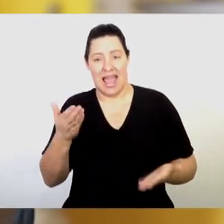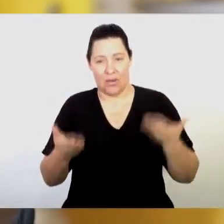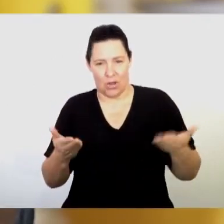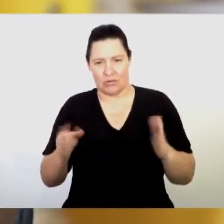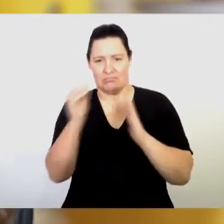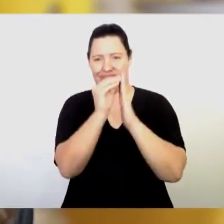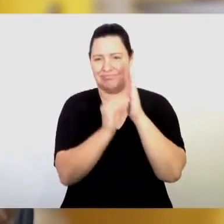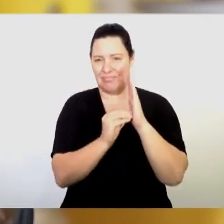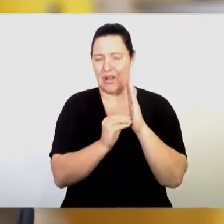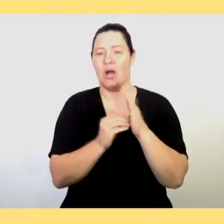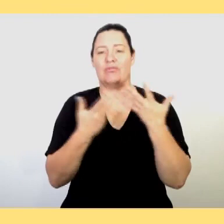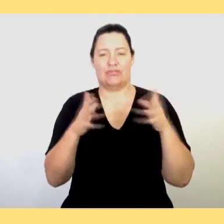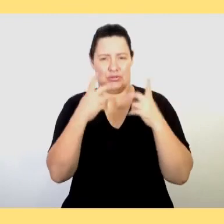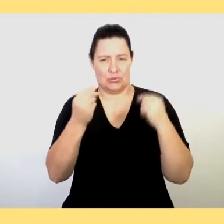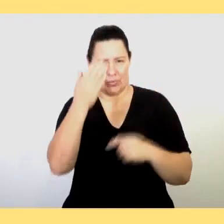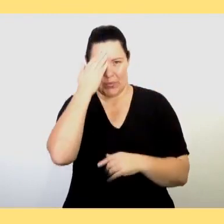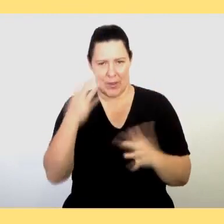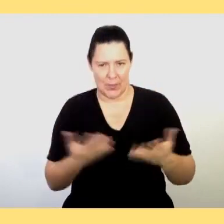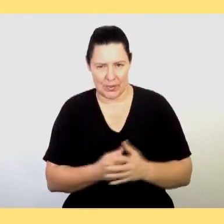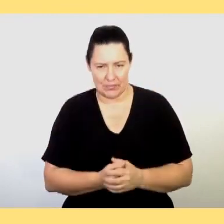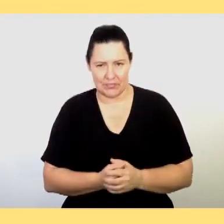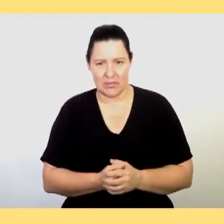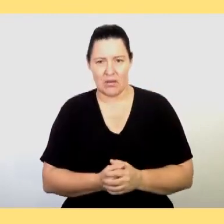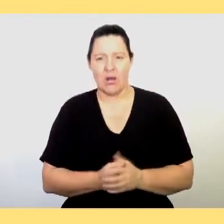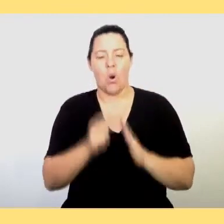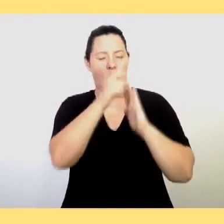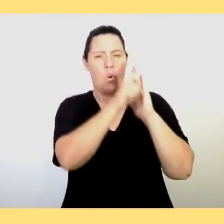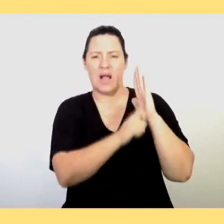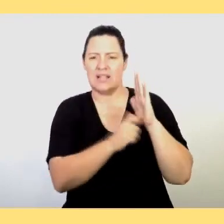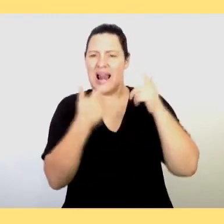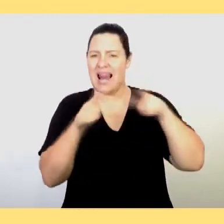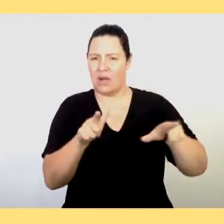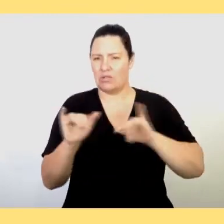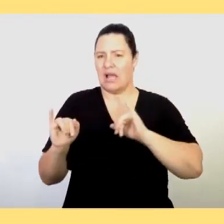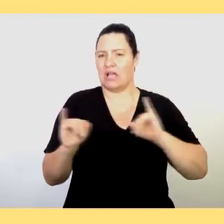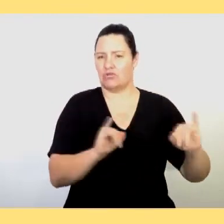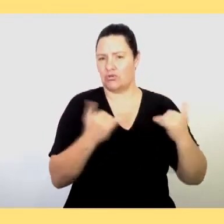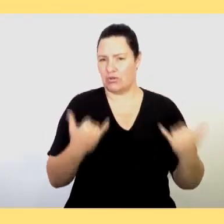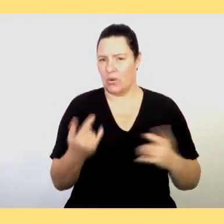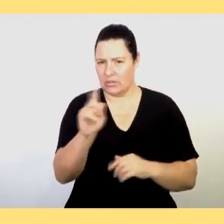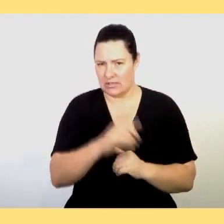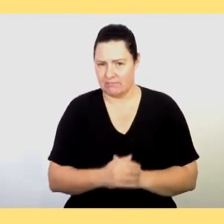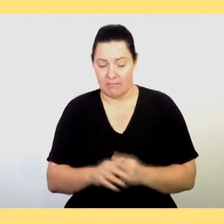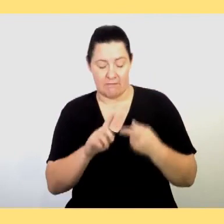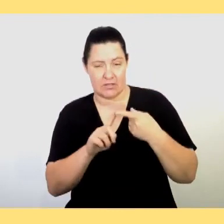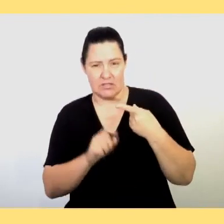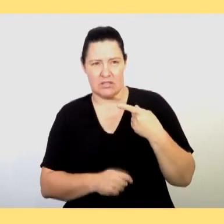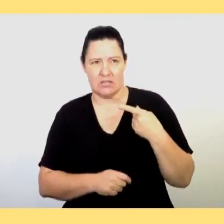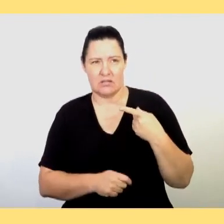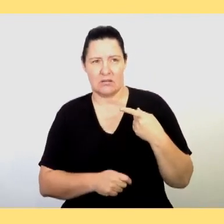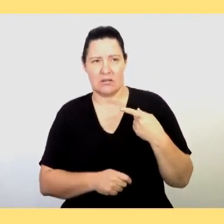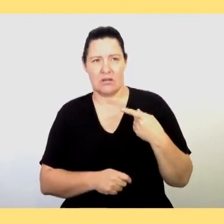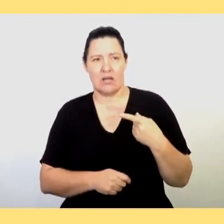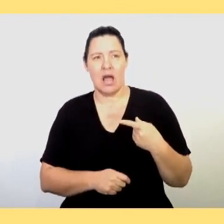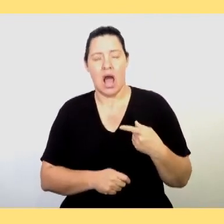accounting equation. Here are new words and language that I'm going to introduce to you today. The first